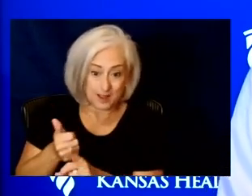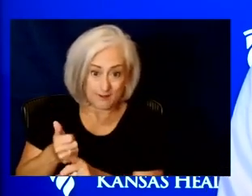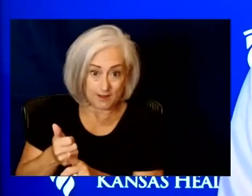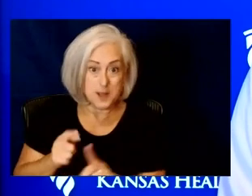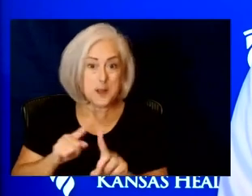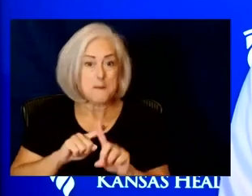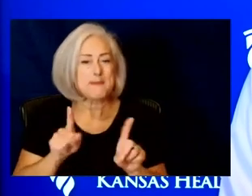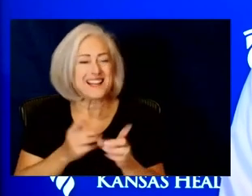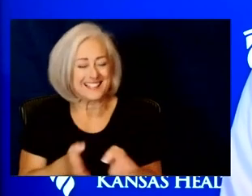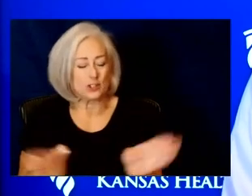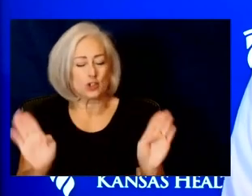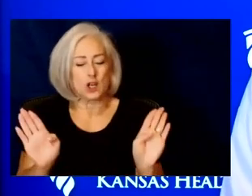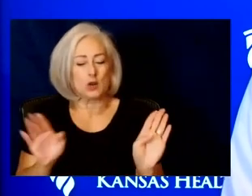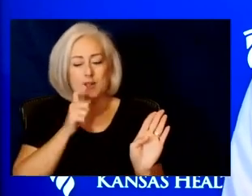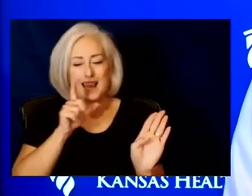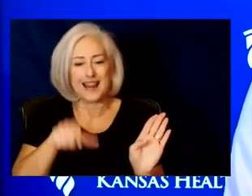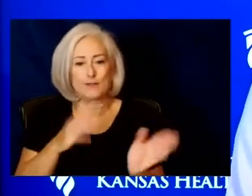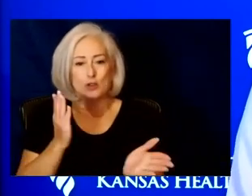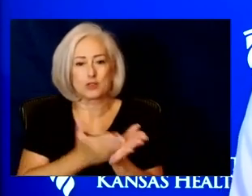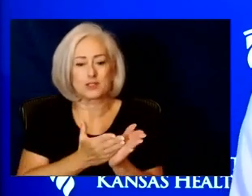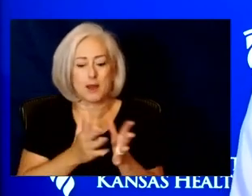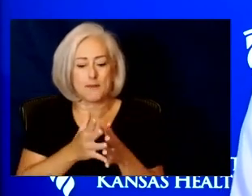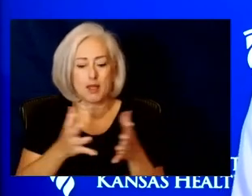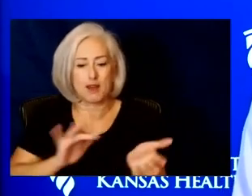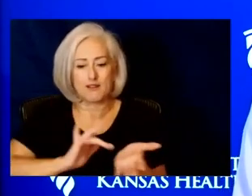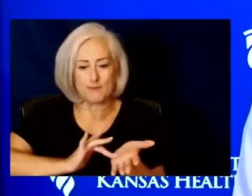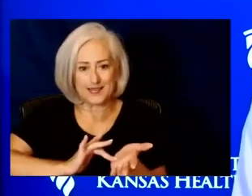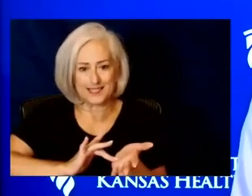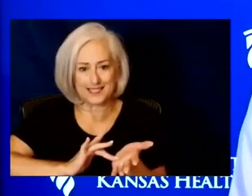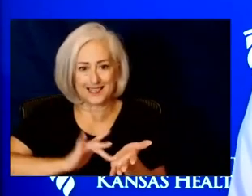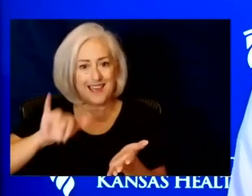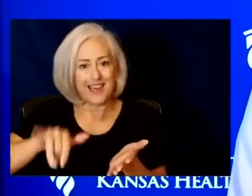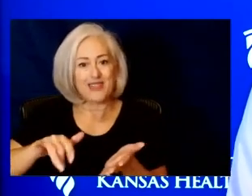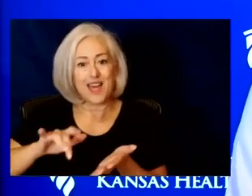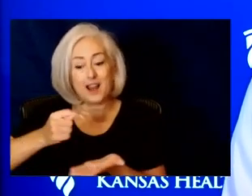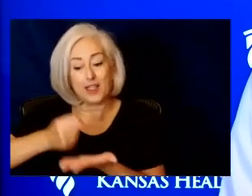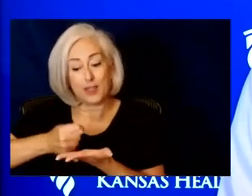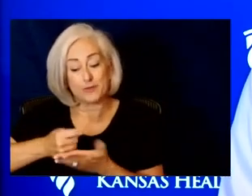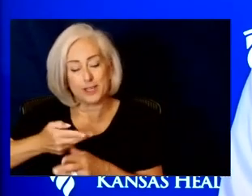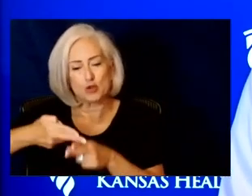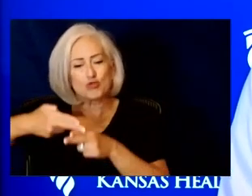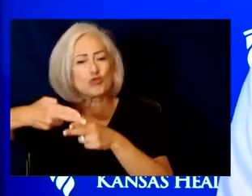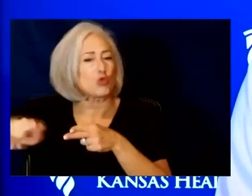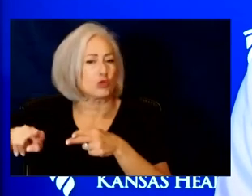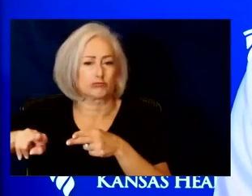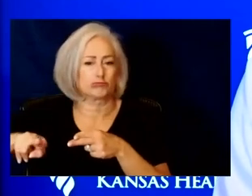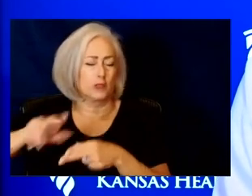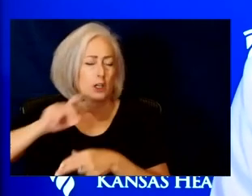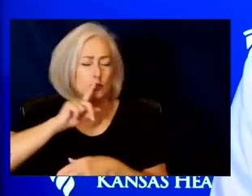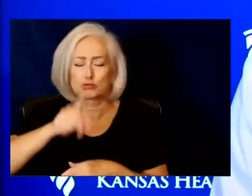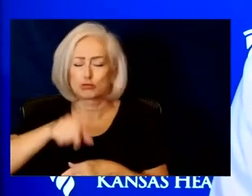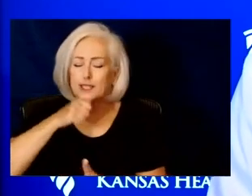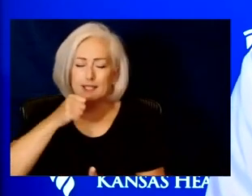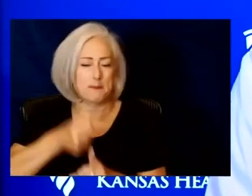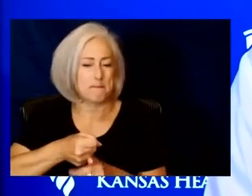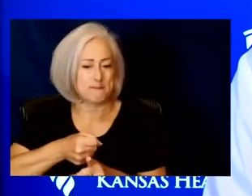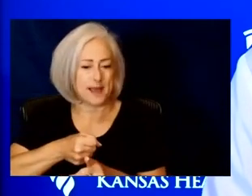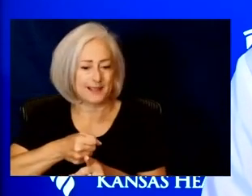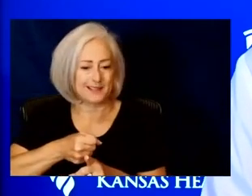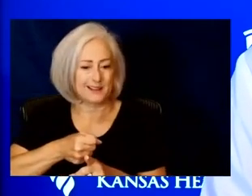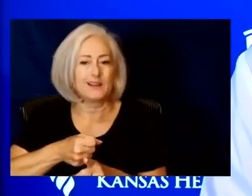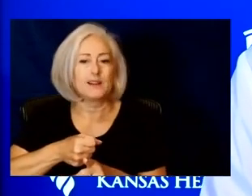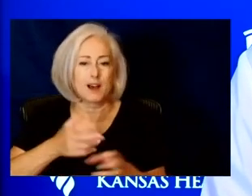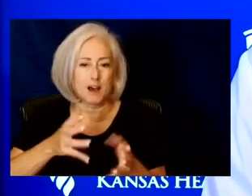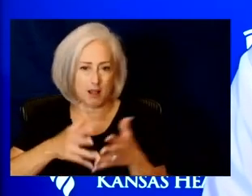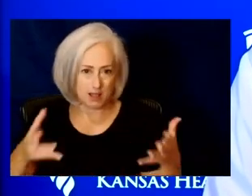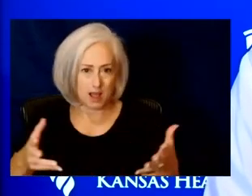stop too much. And again, it's a short course of therapy. It really should not impact anything too significantly, but just talk with your